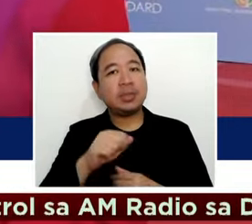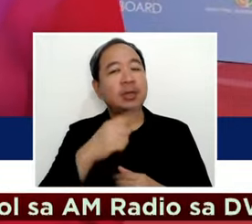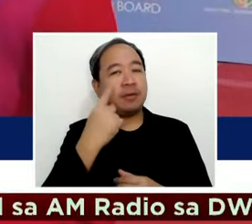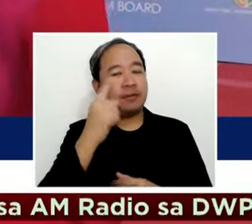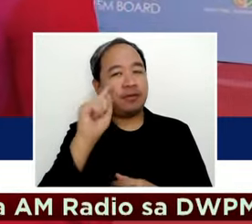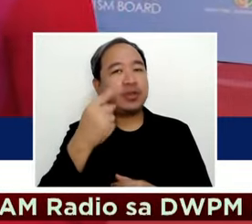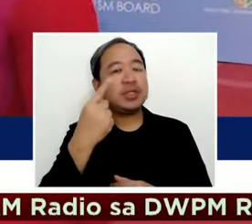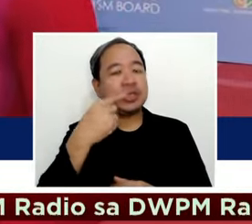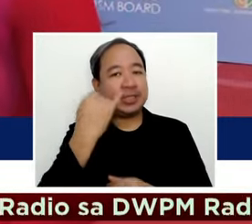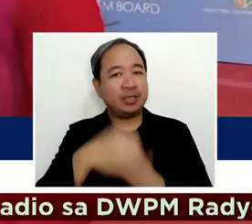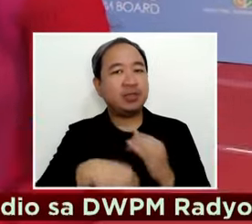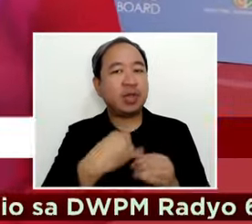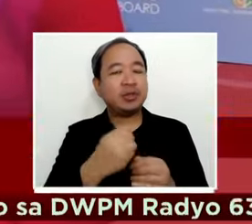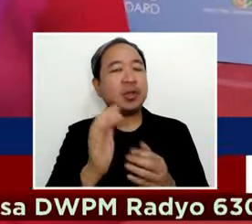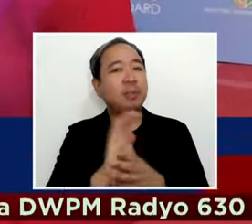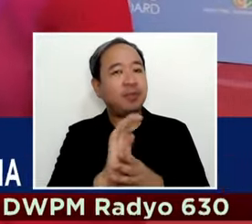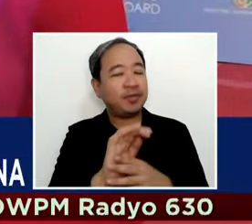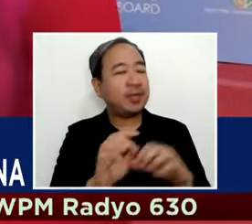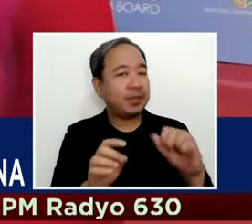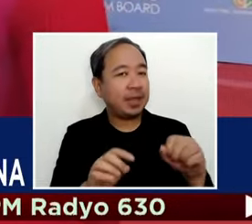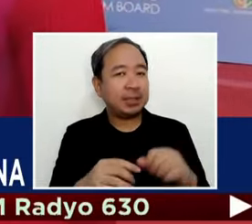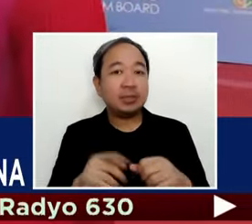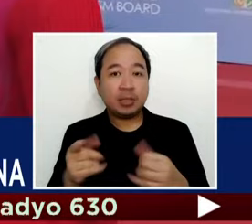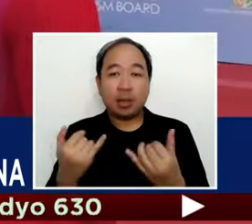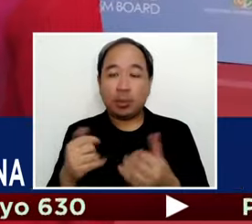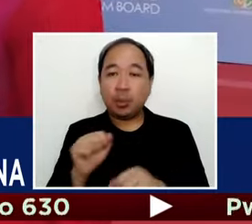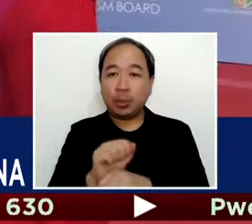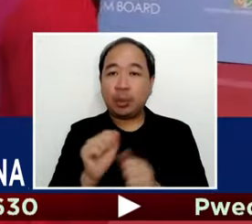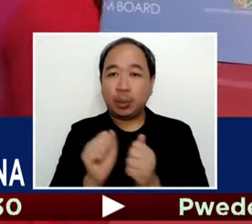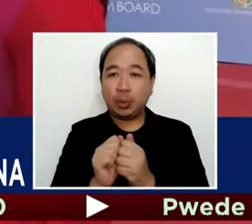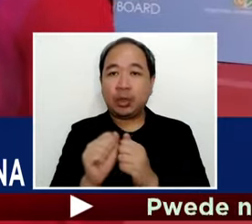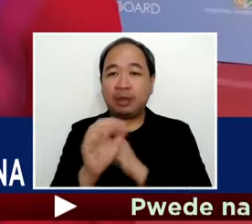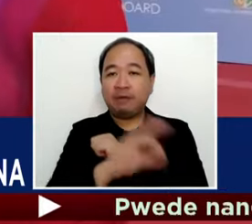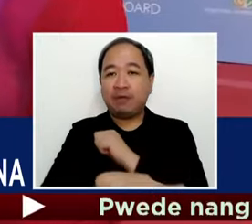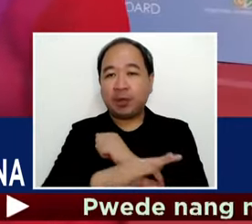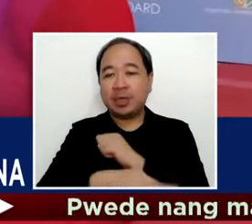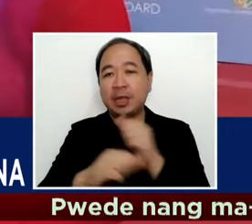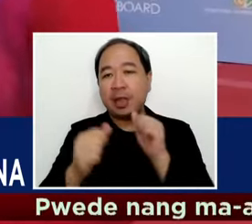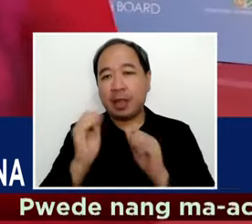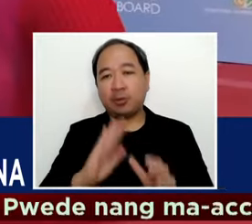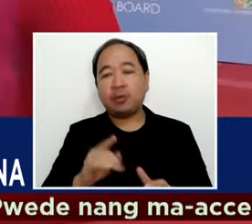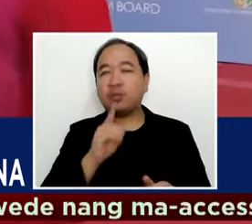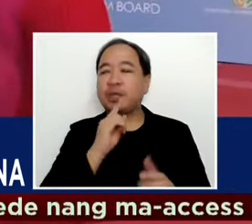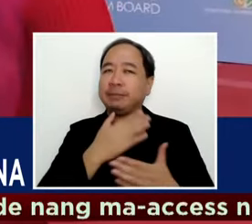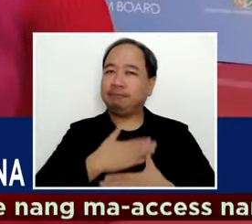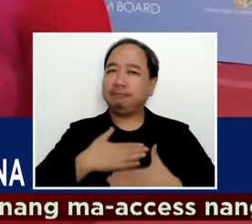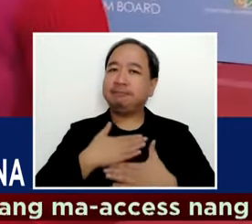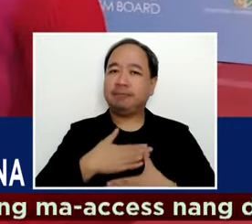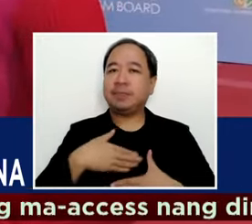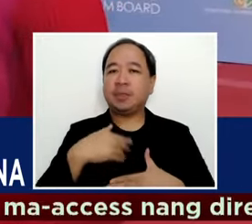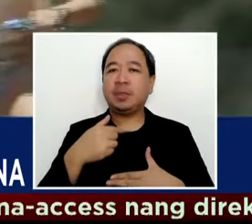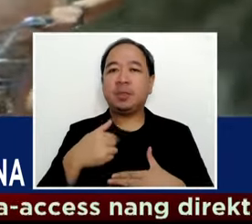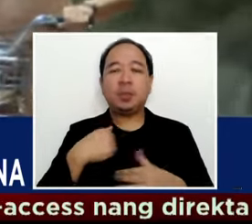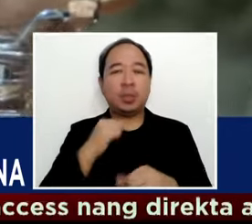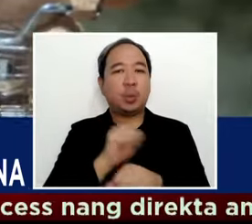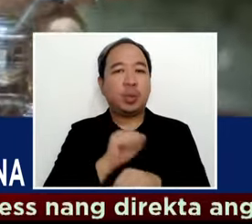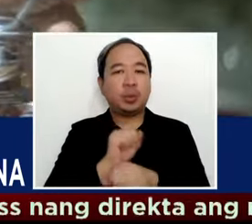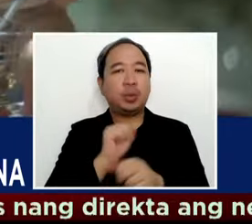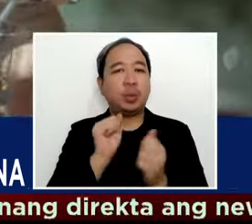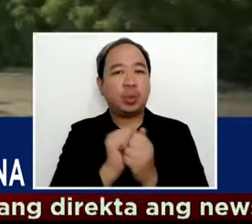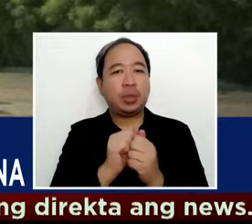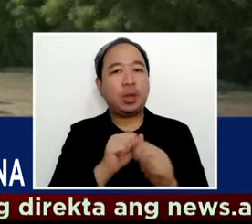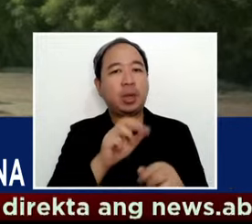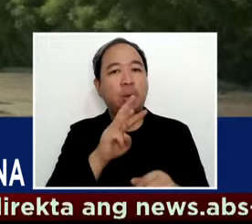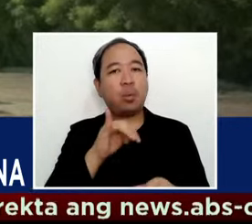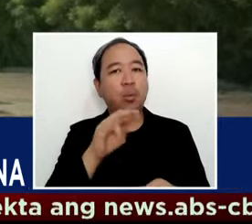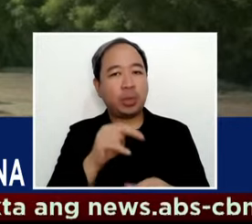movie. Right. Yeah. Right. And working with a foreign actor. Yeah. It was a pleasure to be able to work with Win,